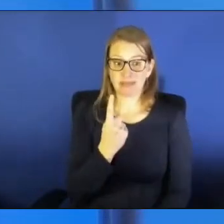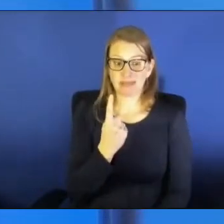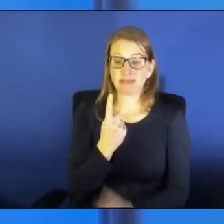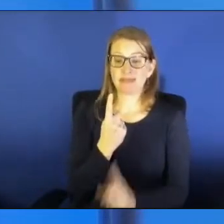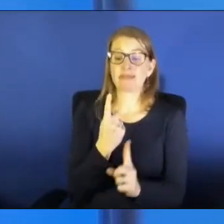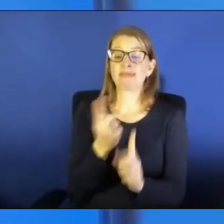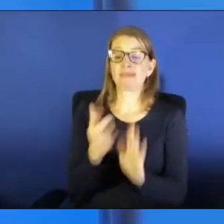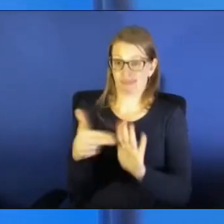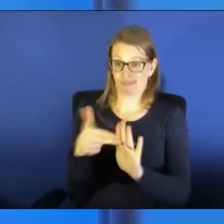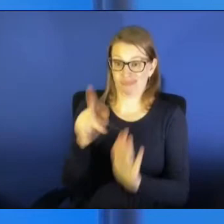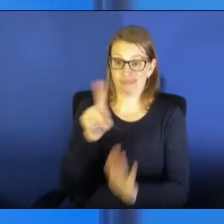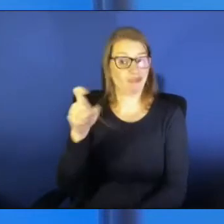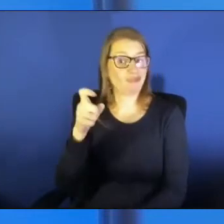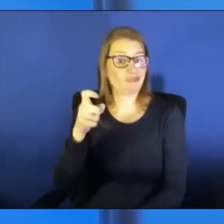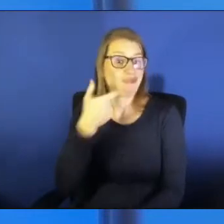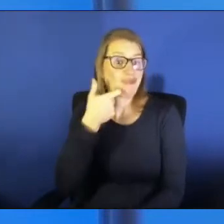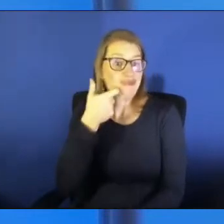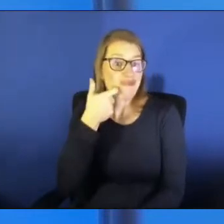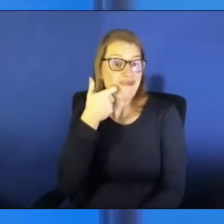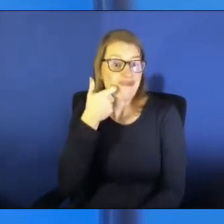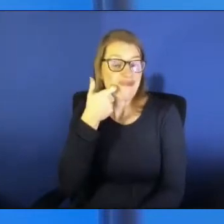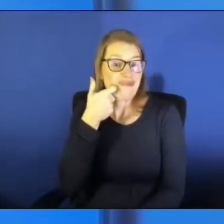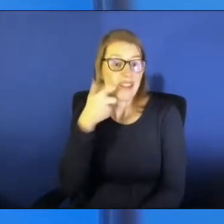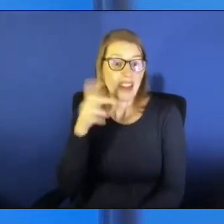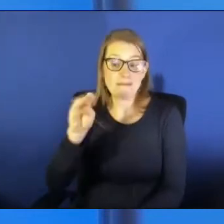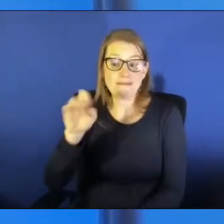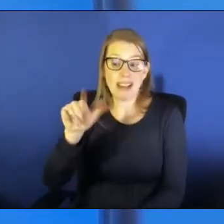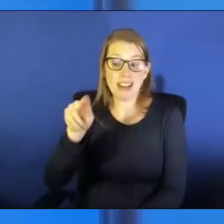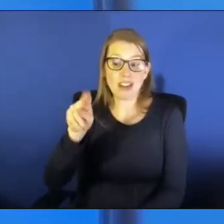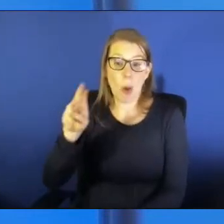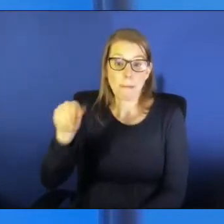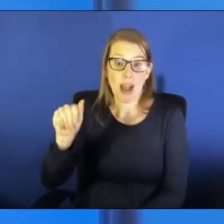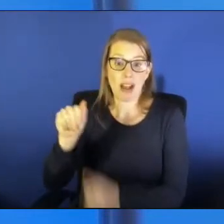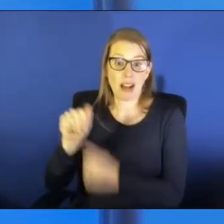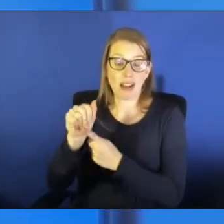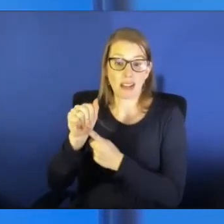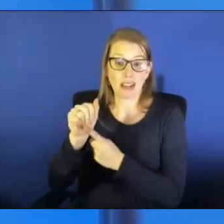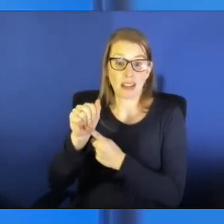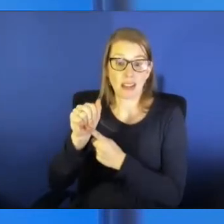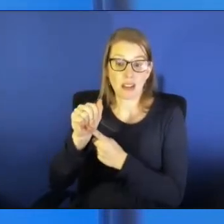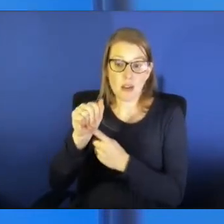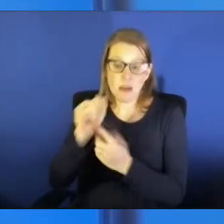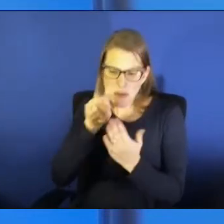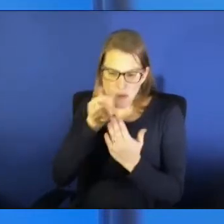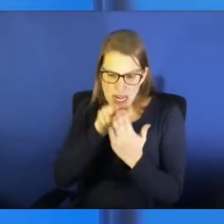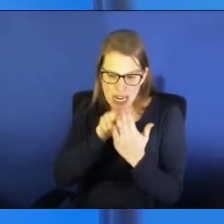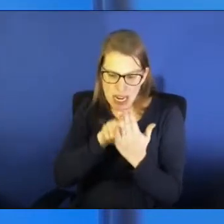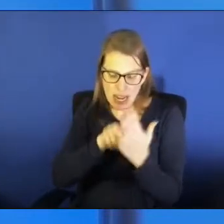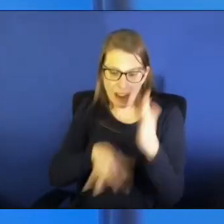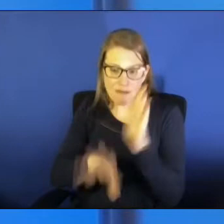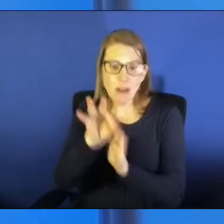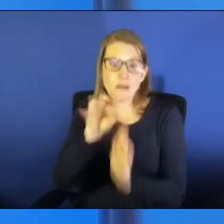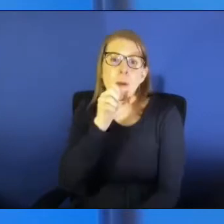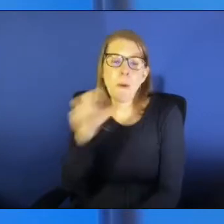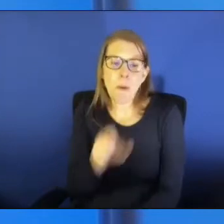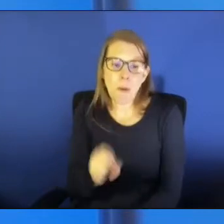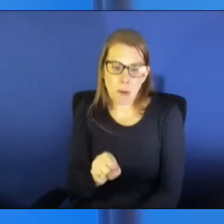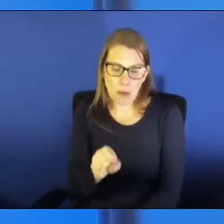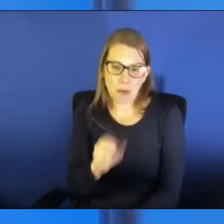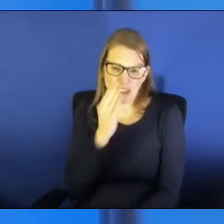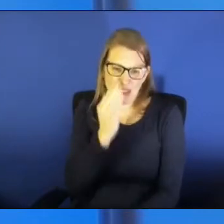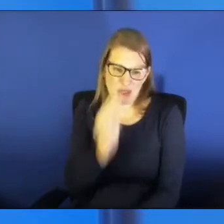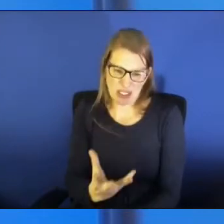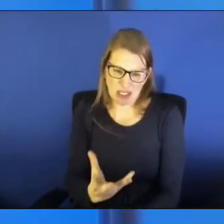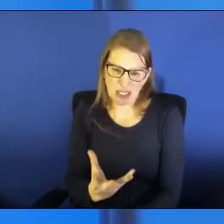melanoma, has done some reading and almost inevitably has found some information that's several years out of date and